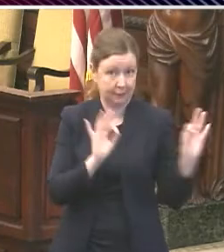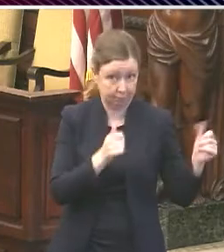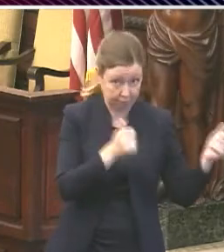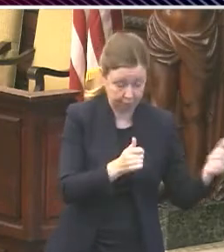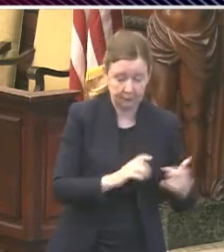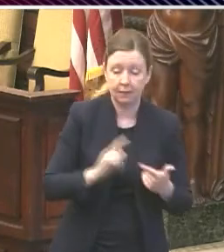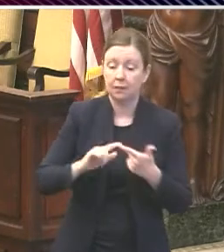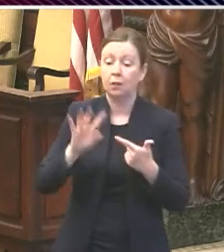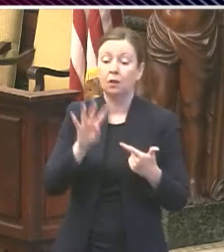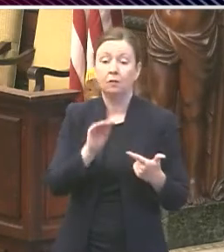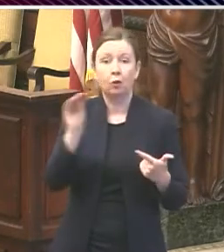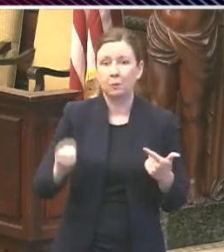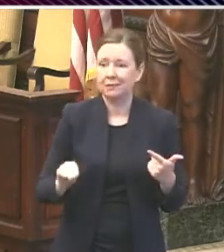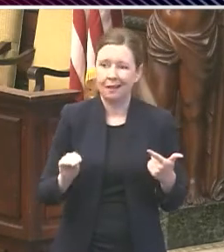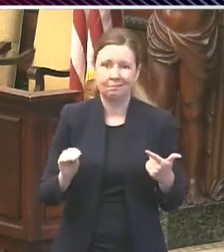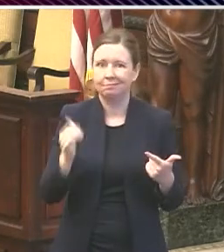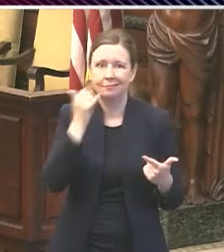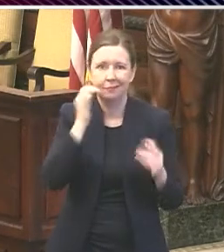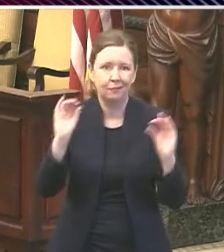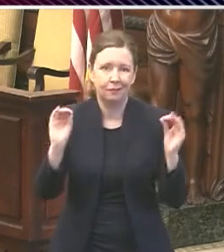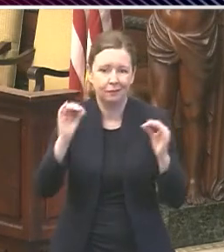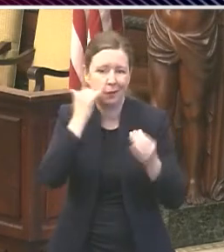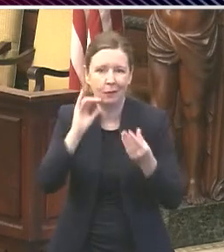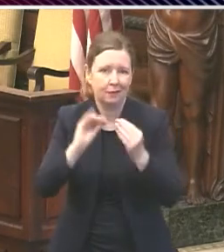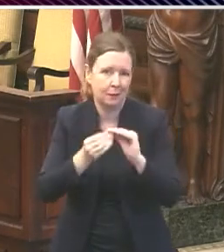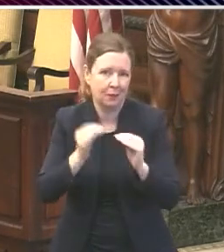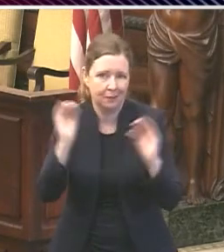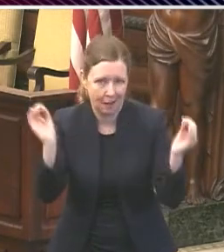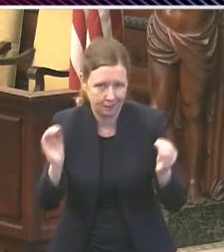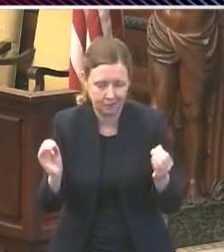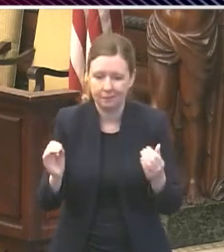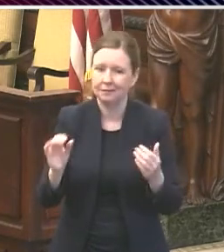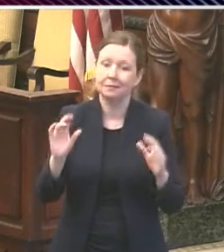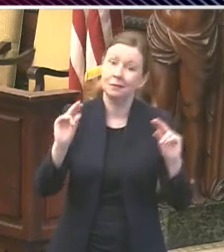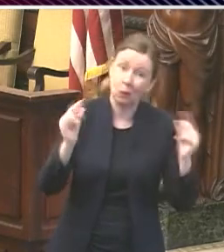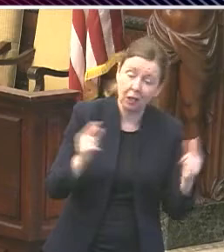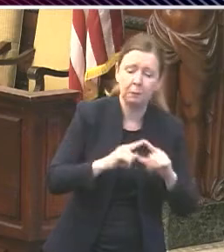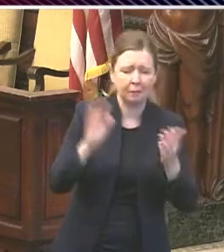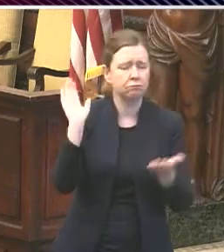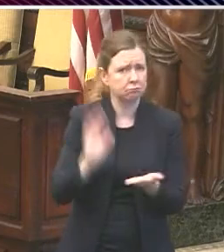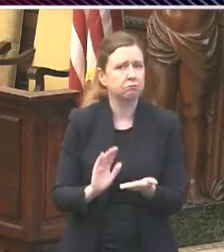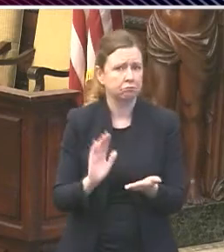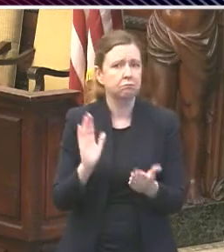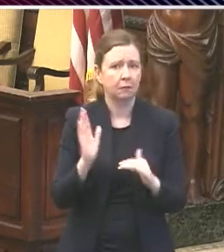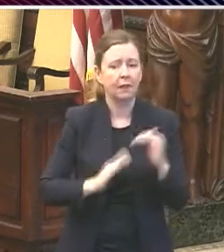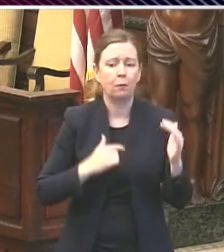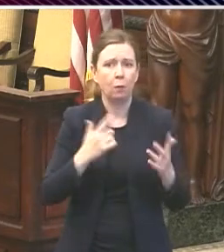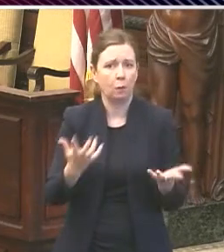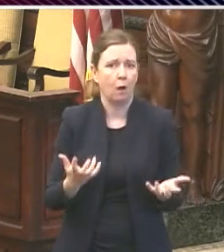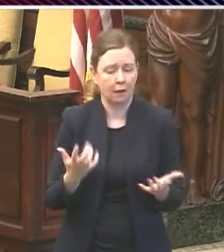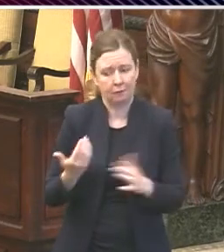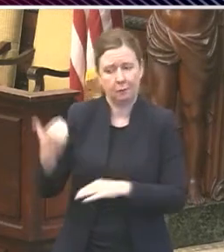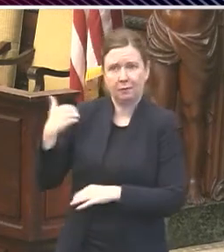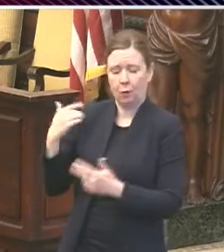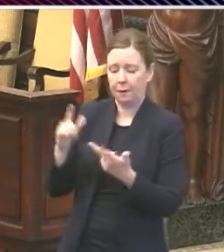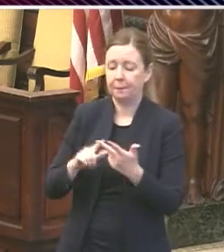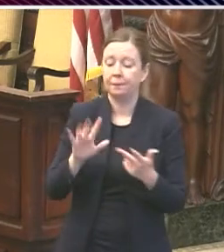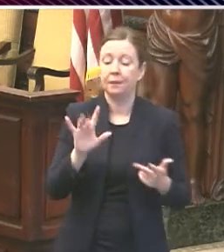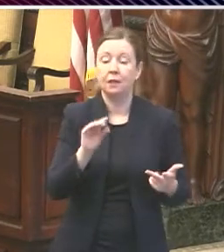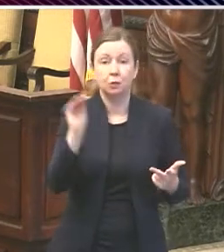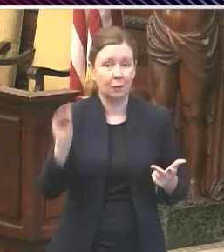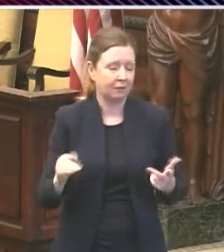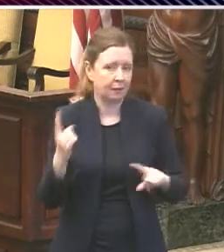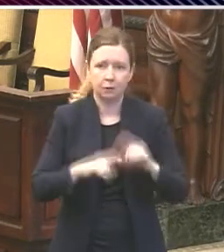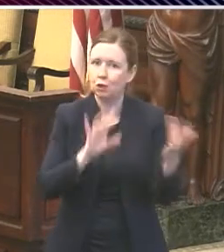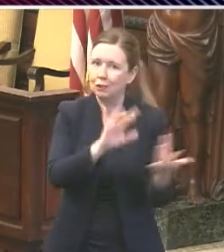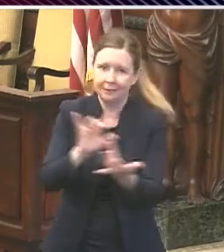we never got a phone number. That's not good, but that 4% is lower than we were when we did this before. 25% we were unable to